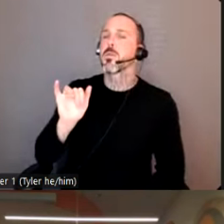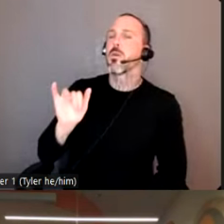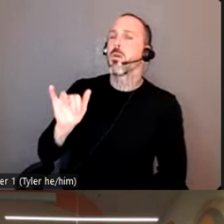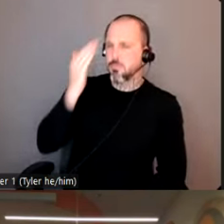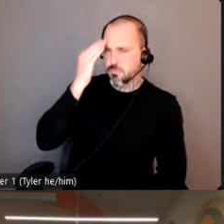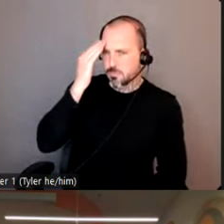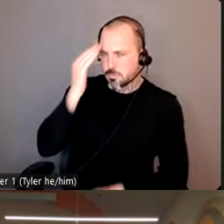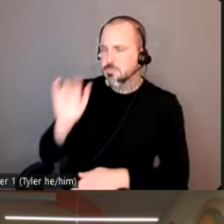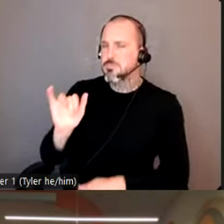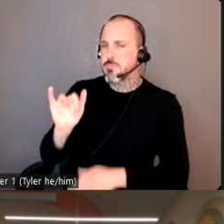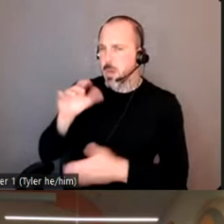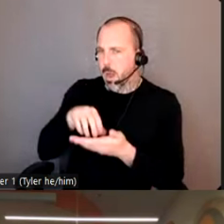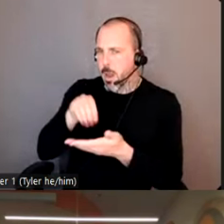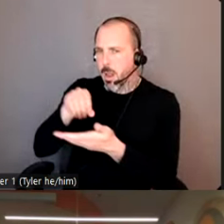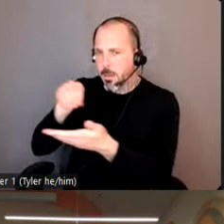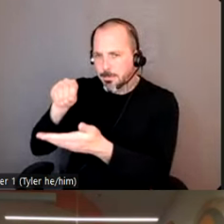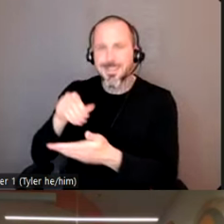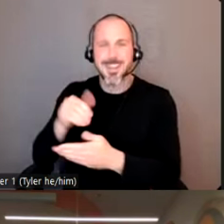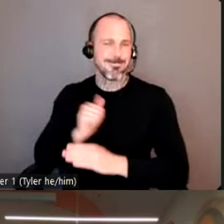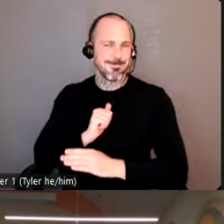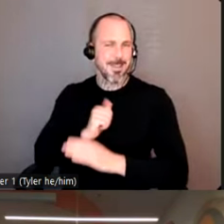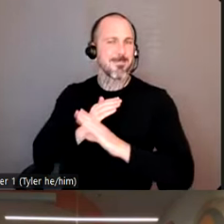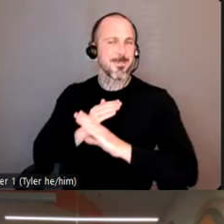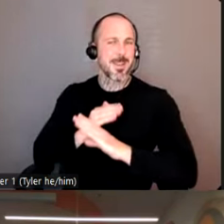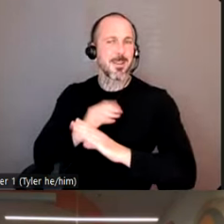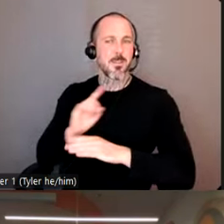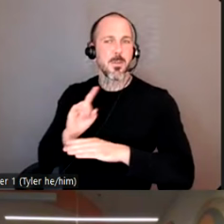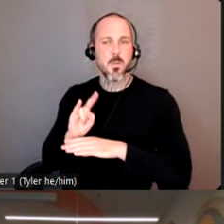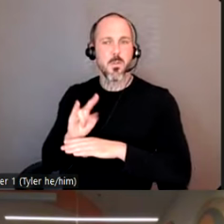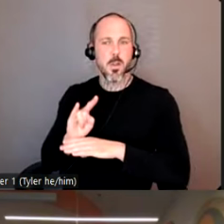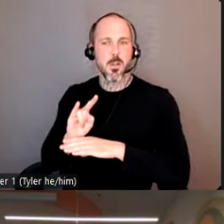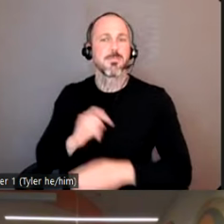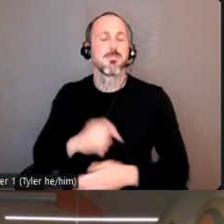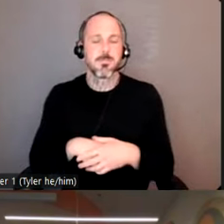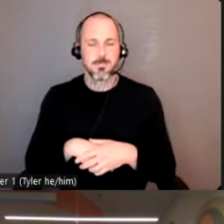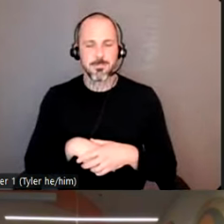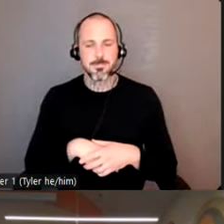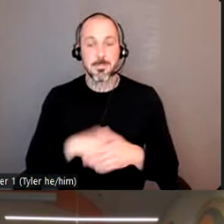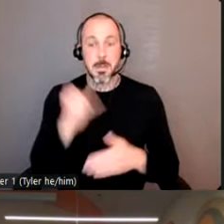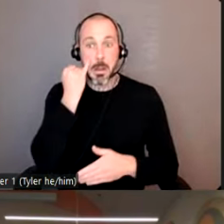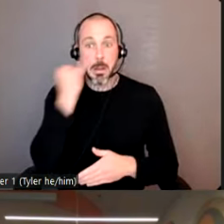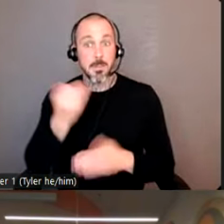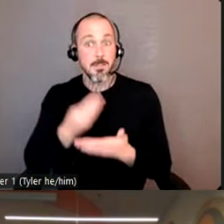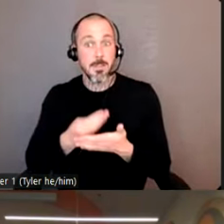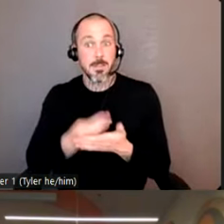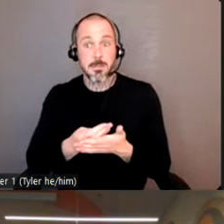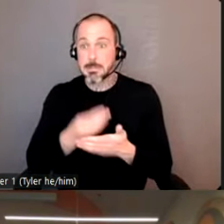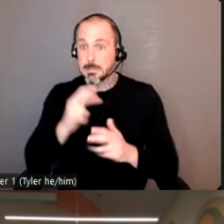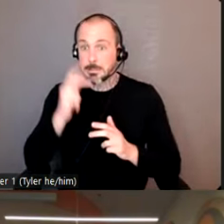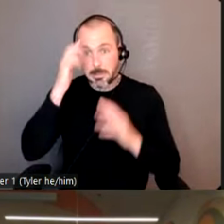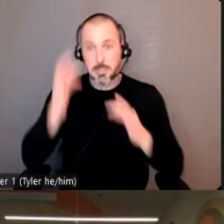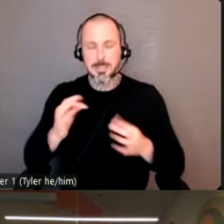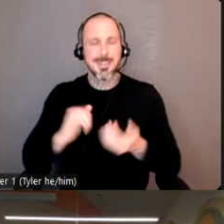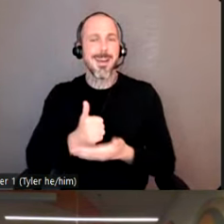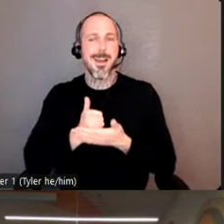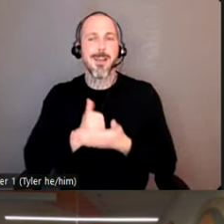from fraud, or maybe get information to help them make more informed financial decisions. We also have a research team. We